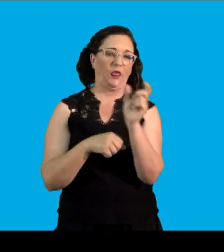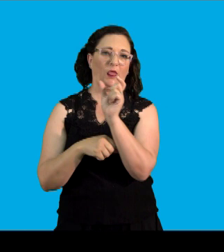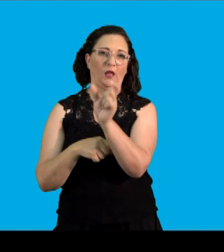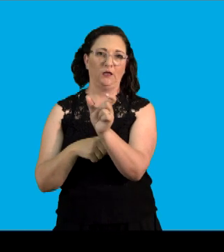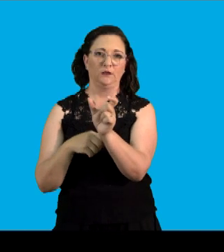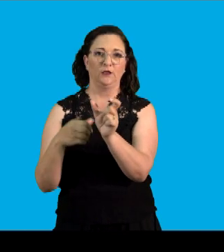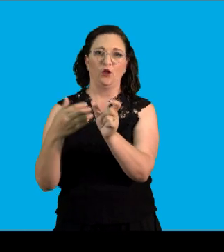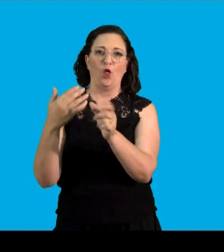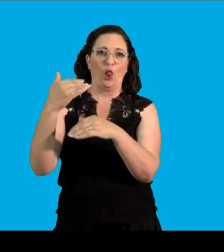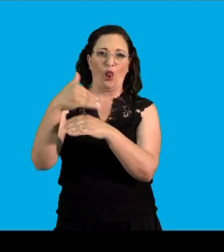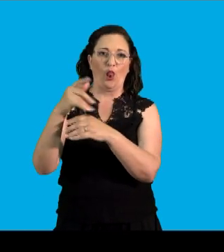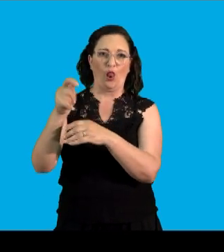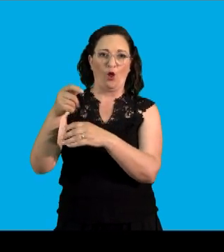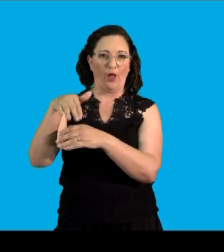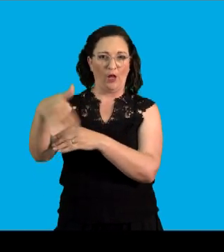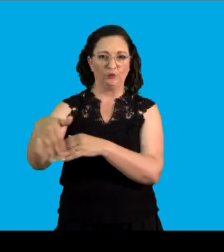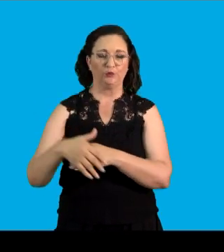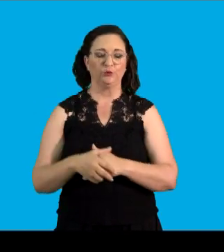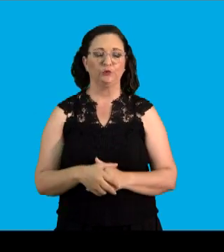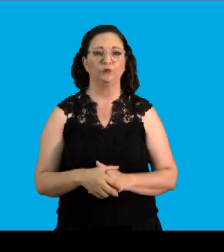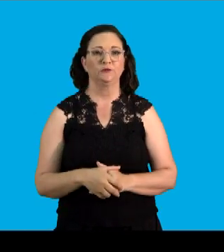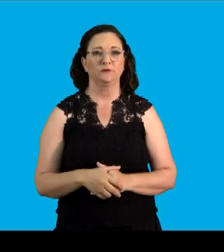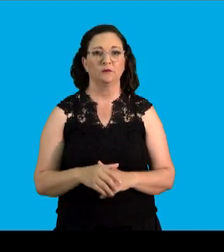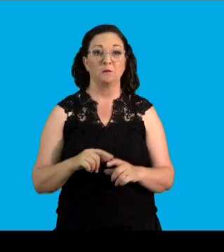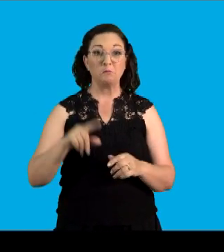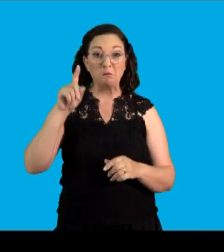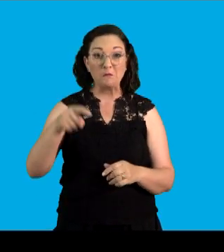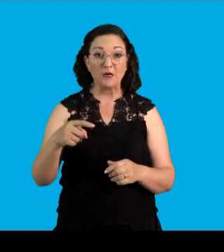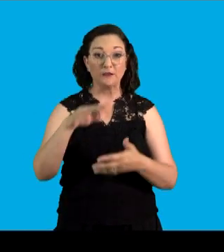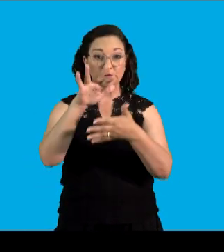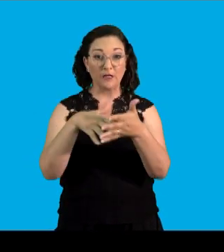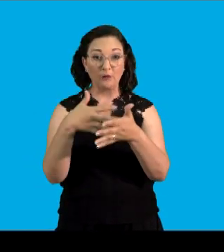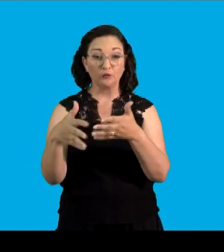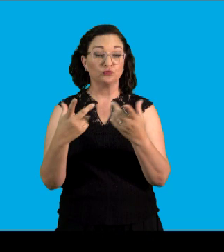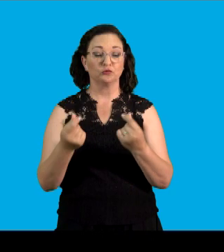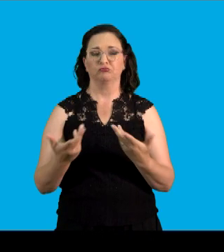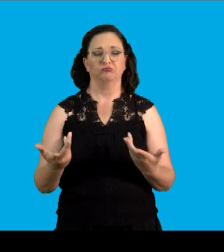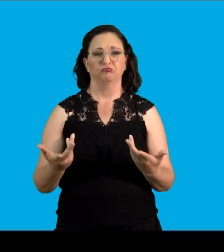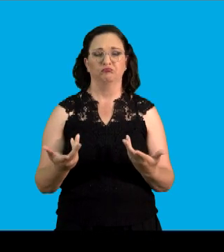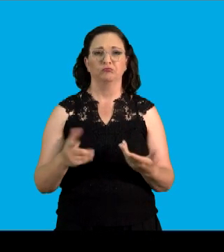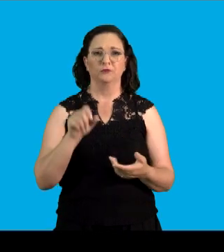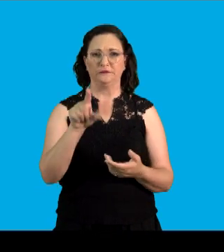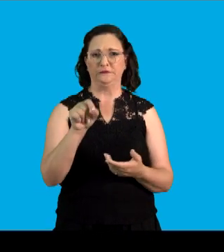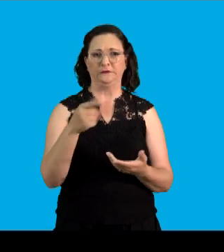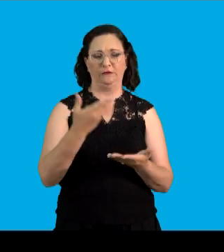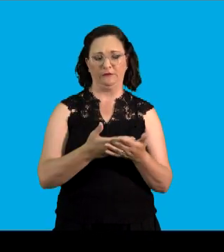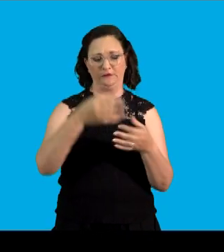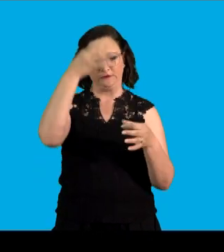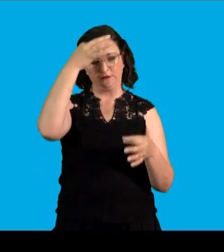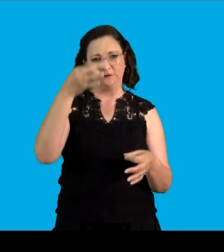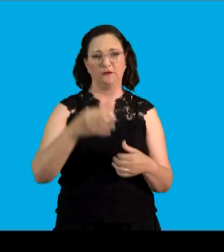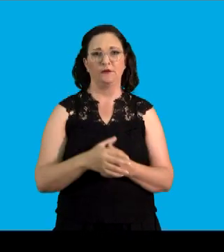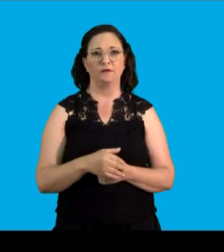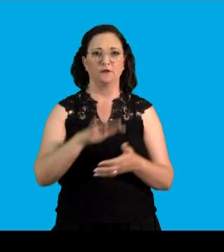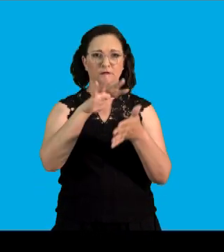and you write lockout here. It's not compulsory to do this, by the way. It's totally up to you. But they said differentiate between the